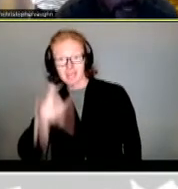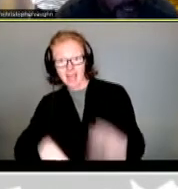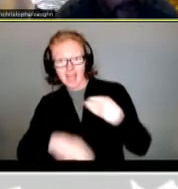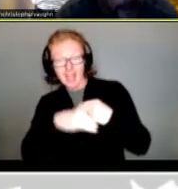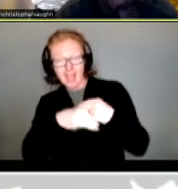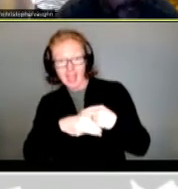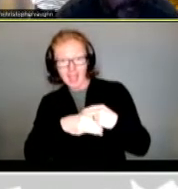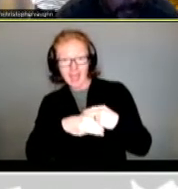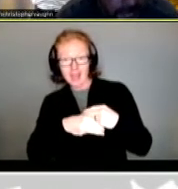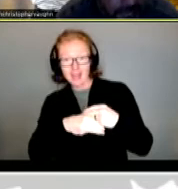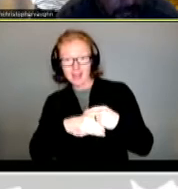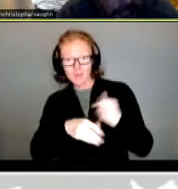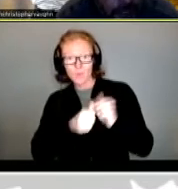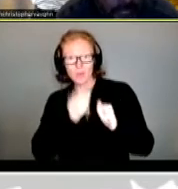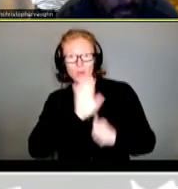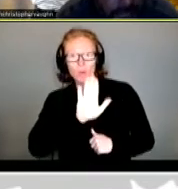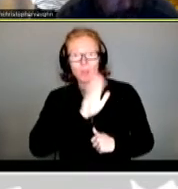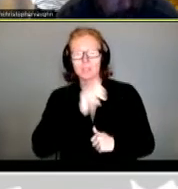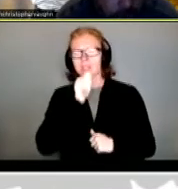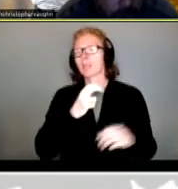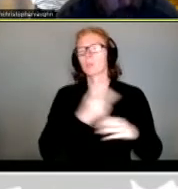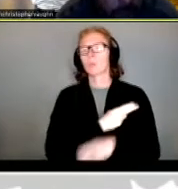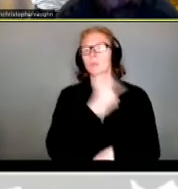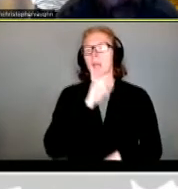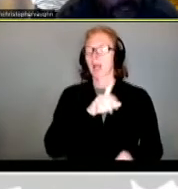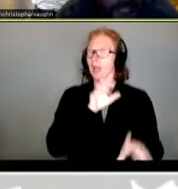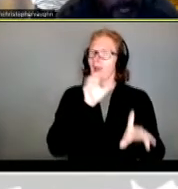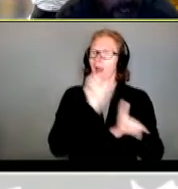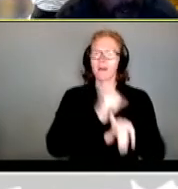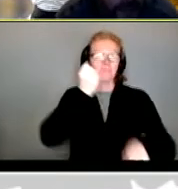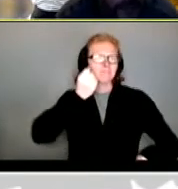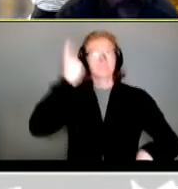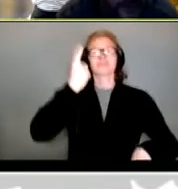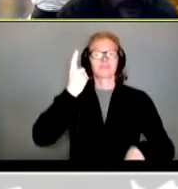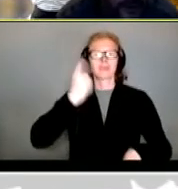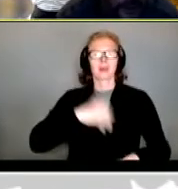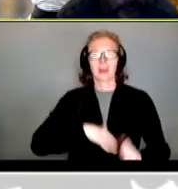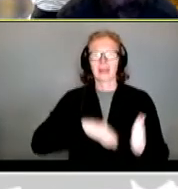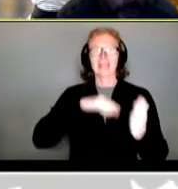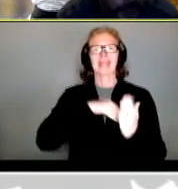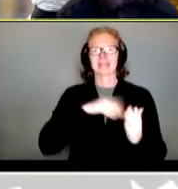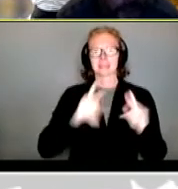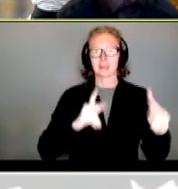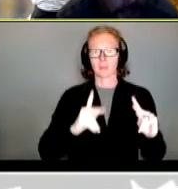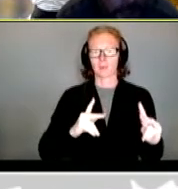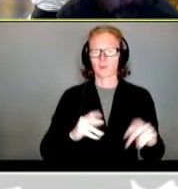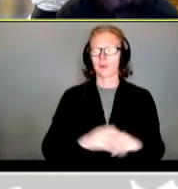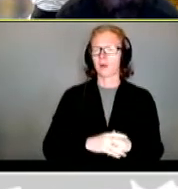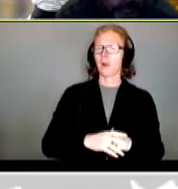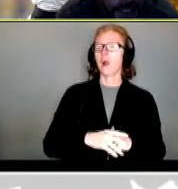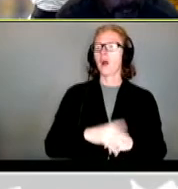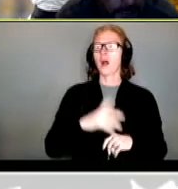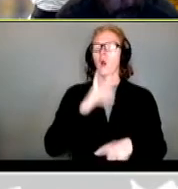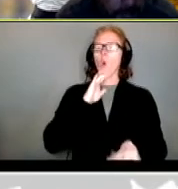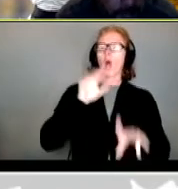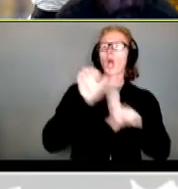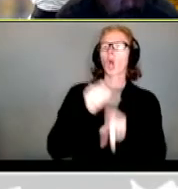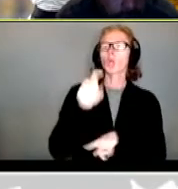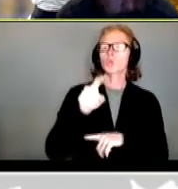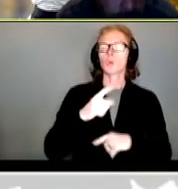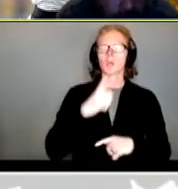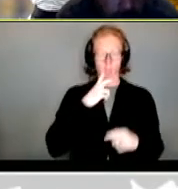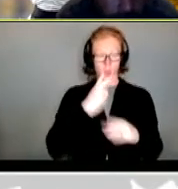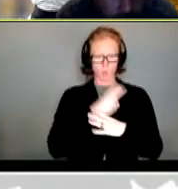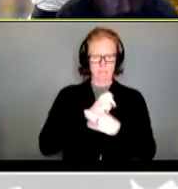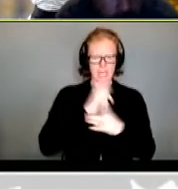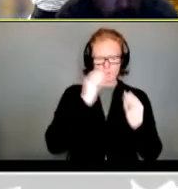say, yes, and not to use it as a got you moment or use it against them? You know, we don't want to think that we're going to get this information and use it